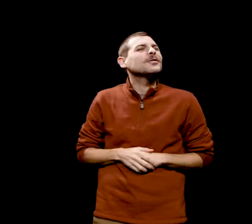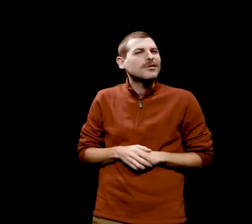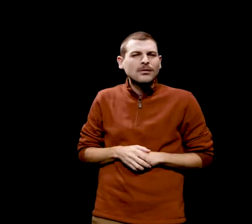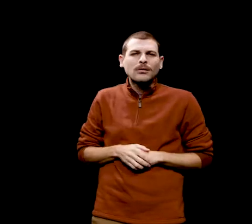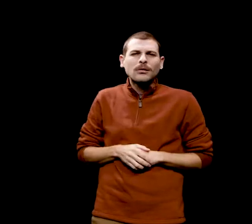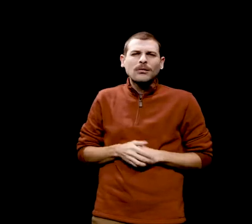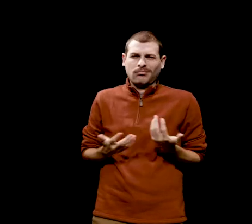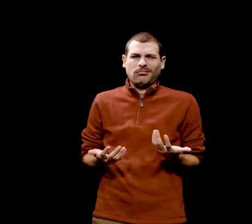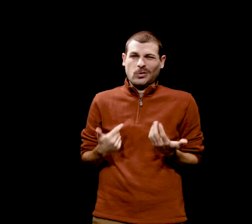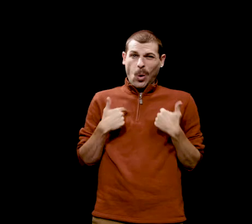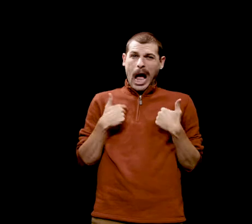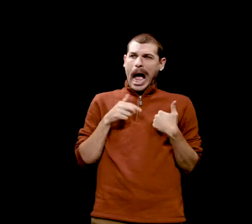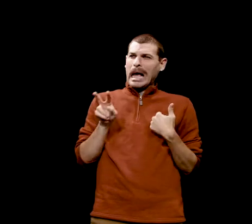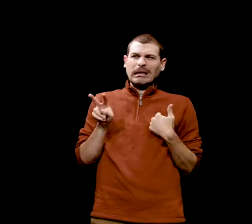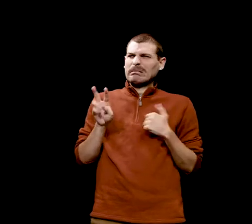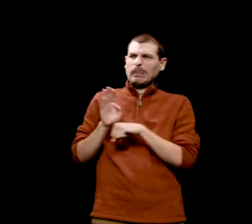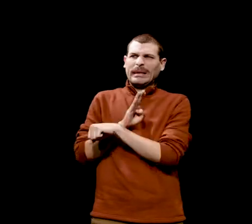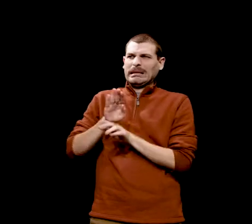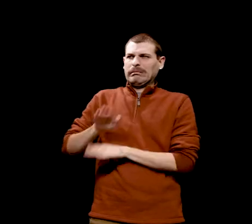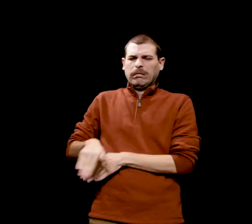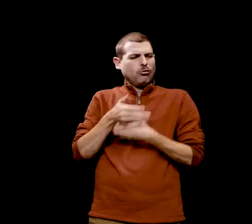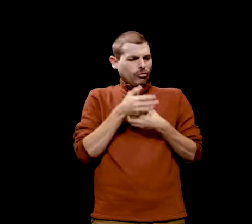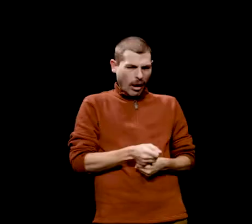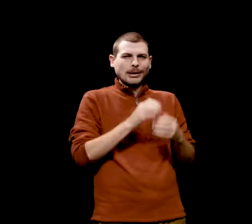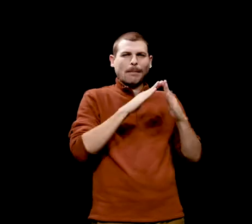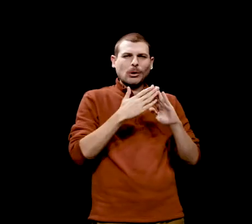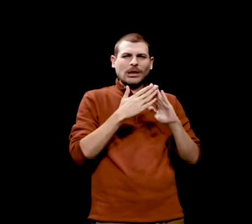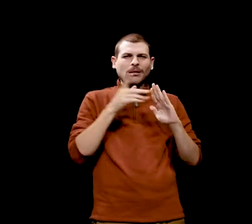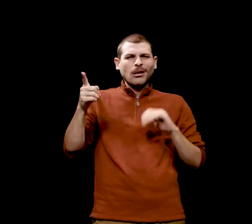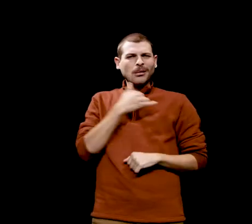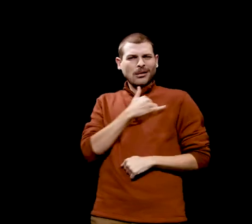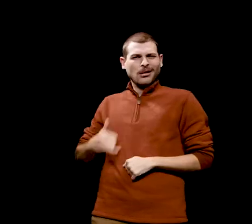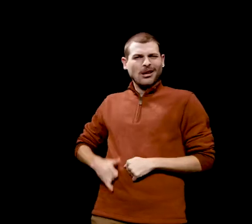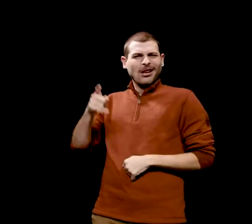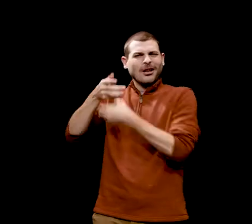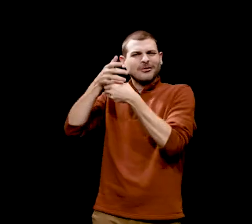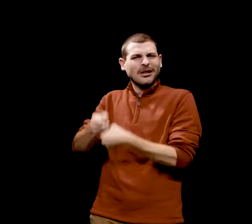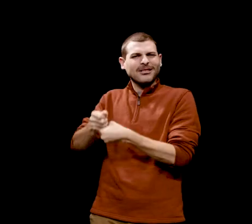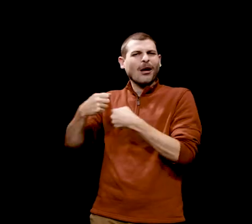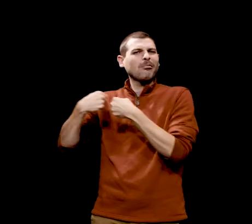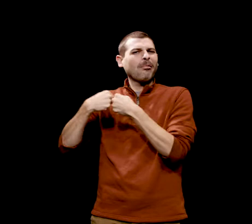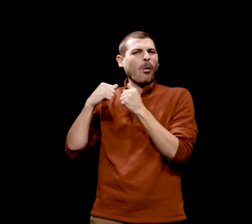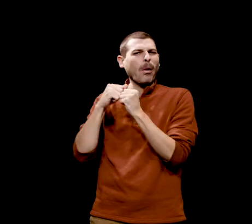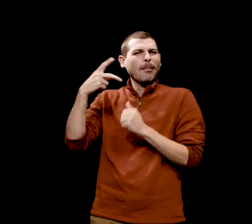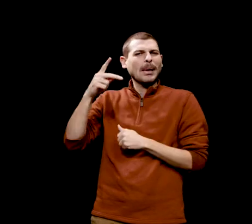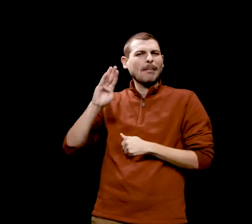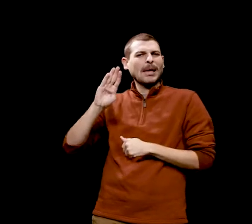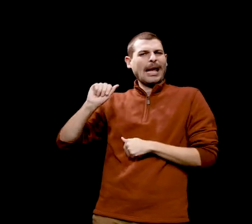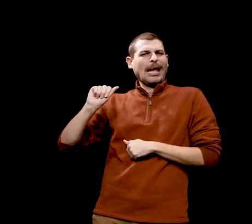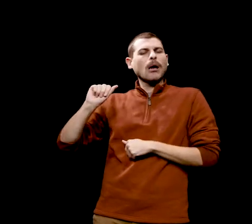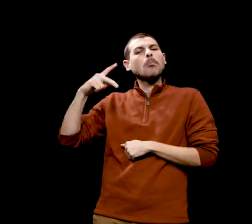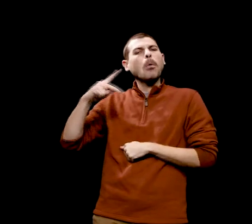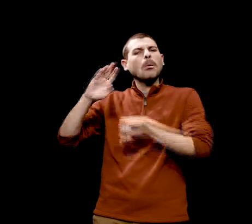trust the community that differentiates me from him, because he sided with the PBA against PSEF initially, and only now is he circling back once it's a